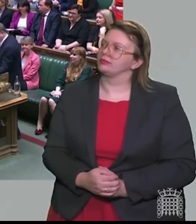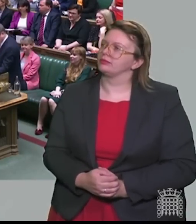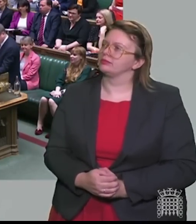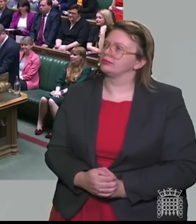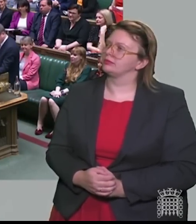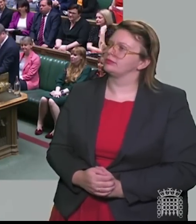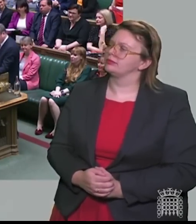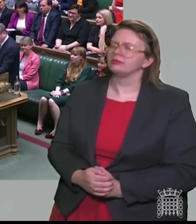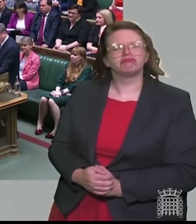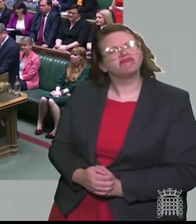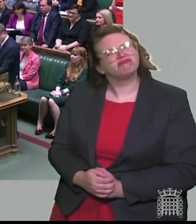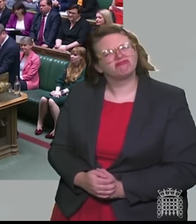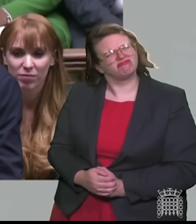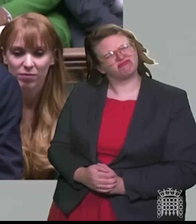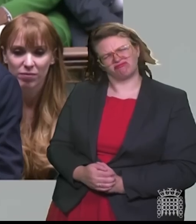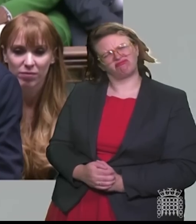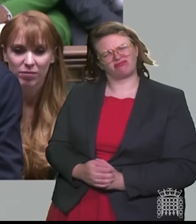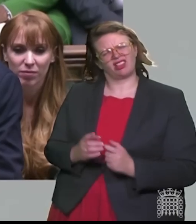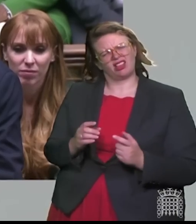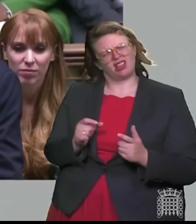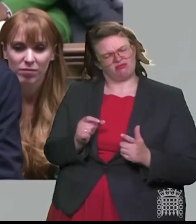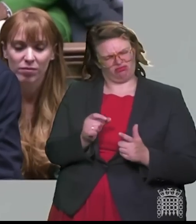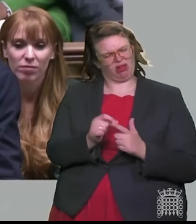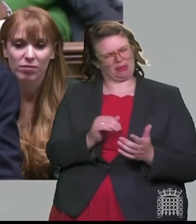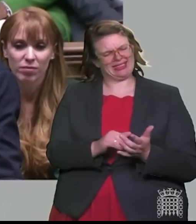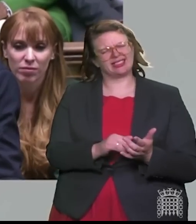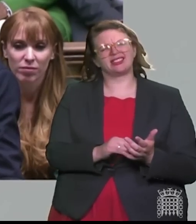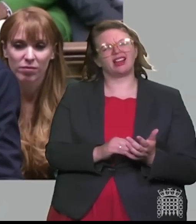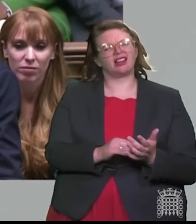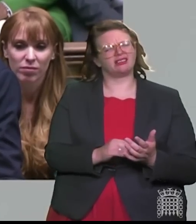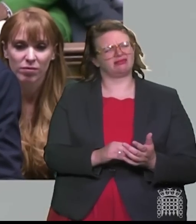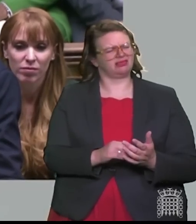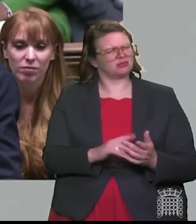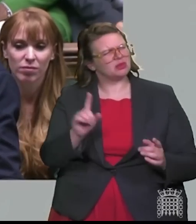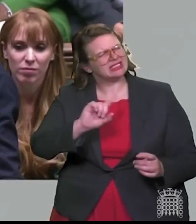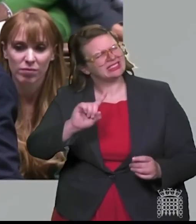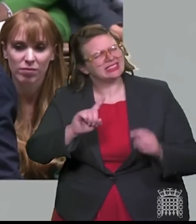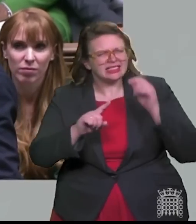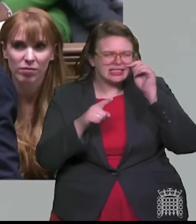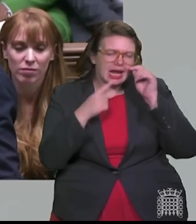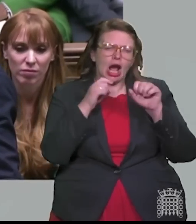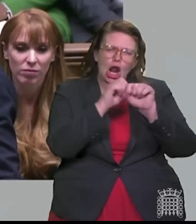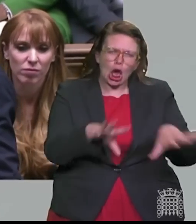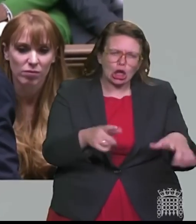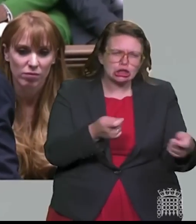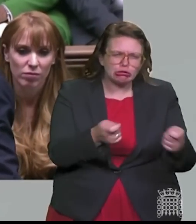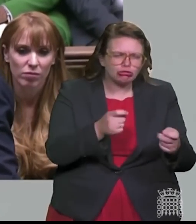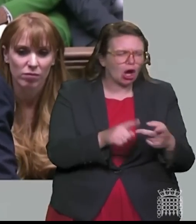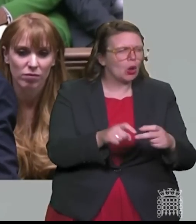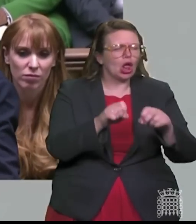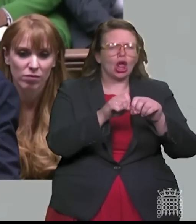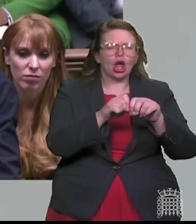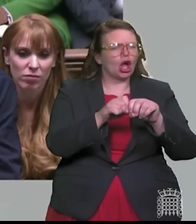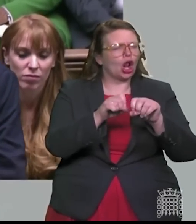Is the Prime Minister seriously suggesting that breaking the economy, breaking public services, losing control of immigration is some sort of carefully